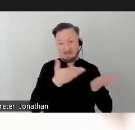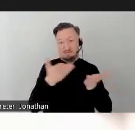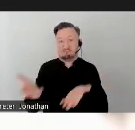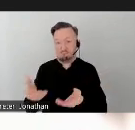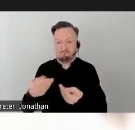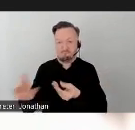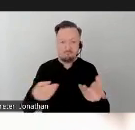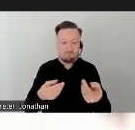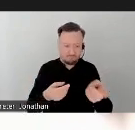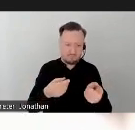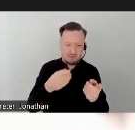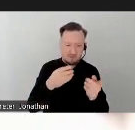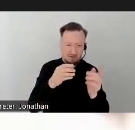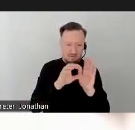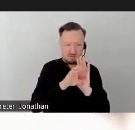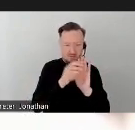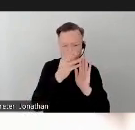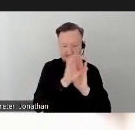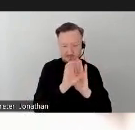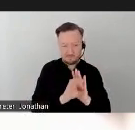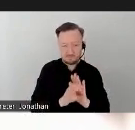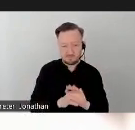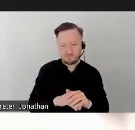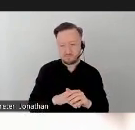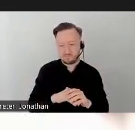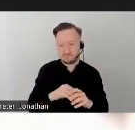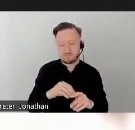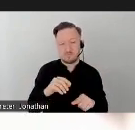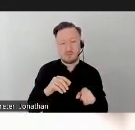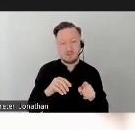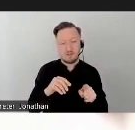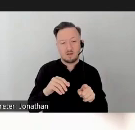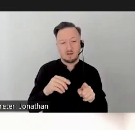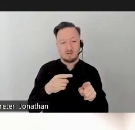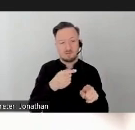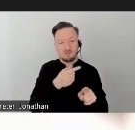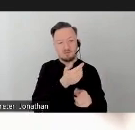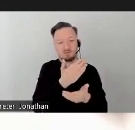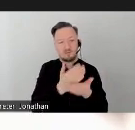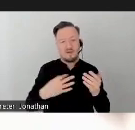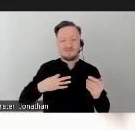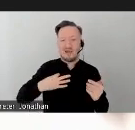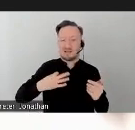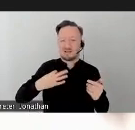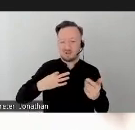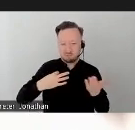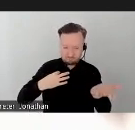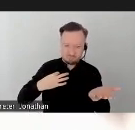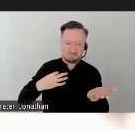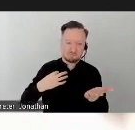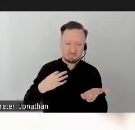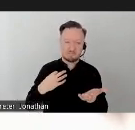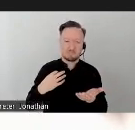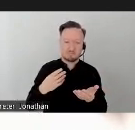and I'll wrap this up. This is an example of a couple of our volunteers, outreach volunteers. Again,